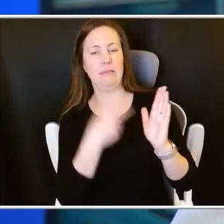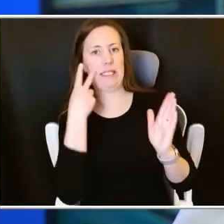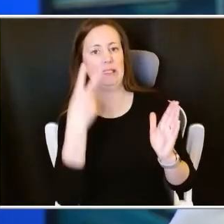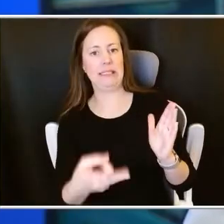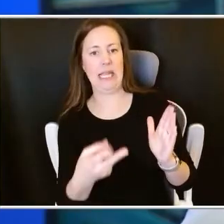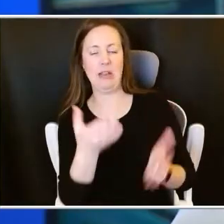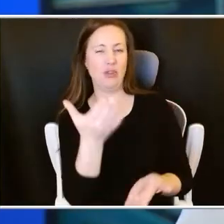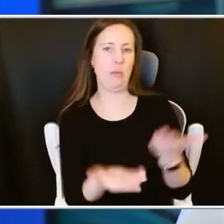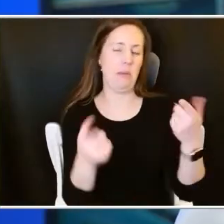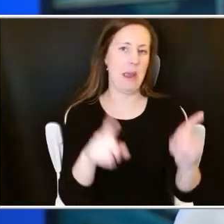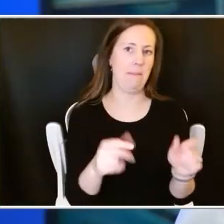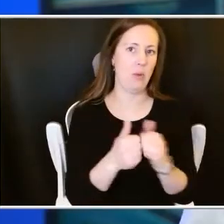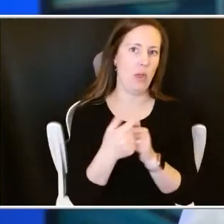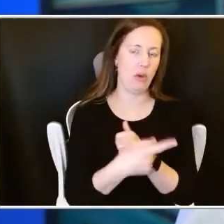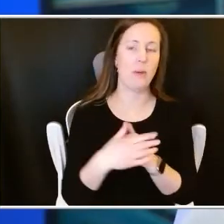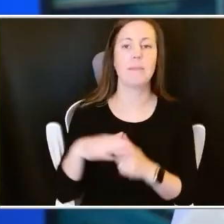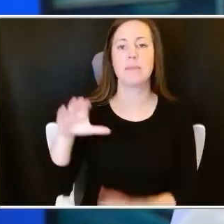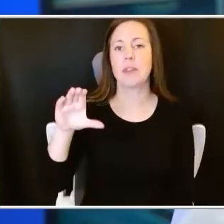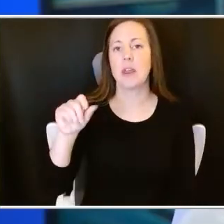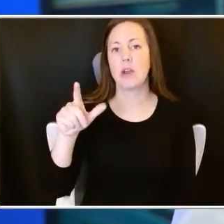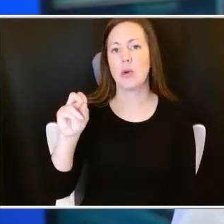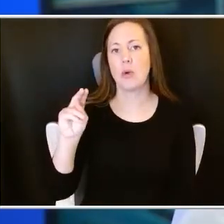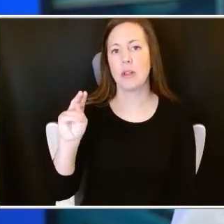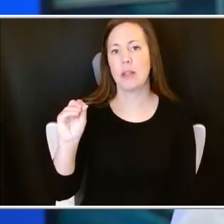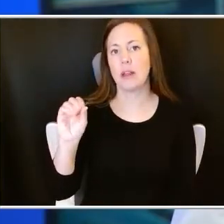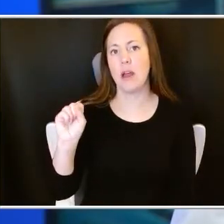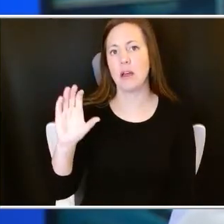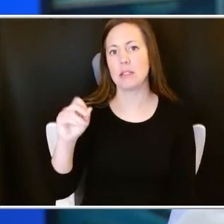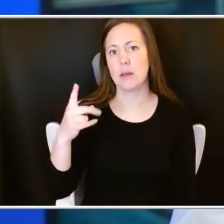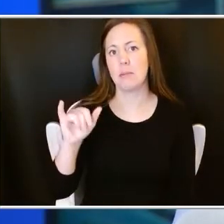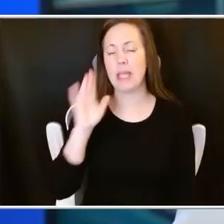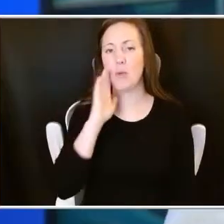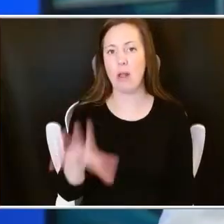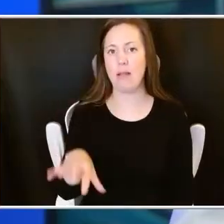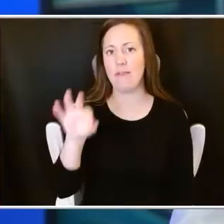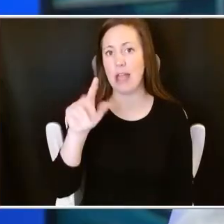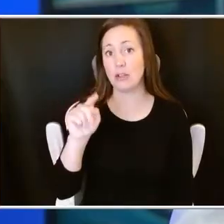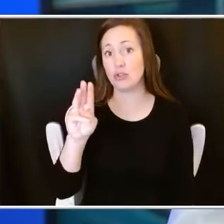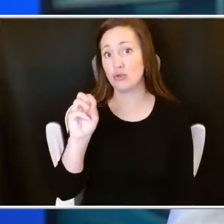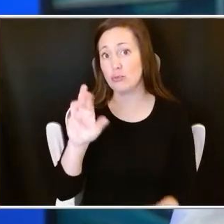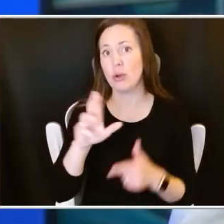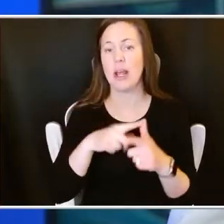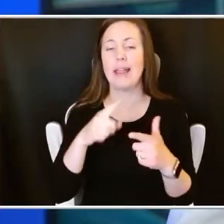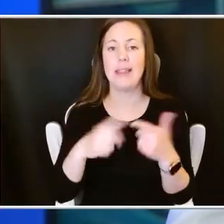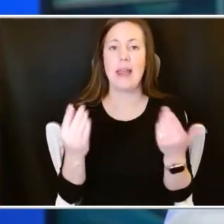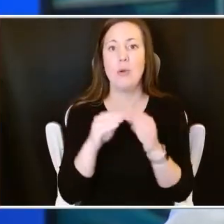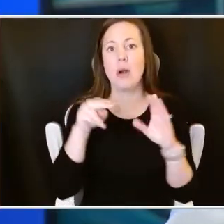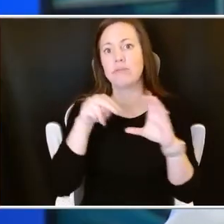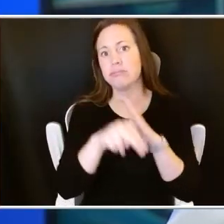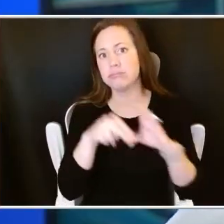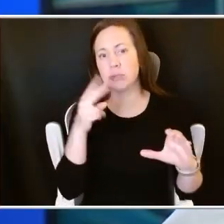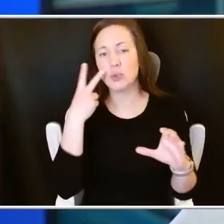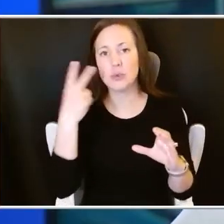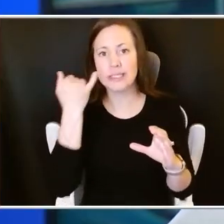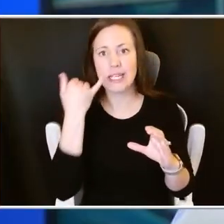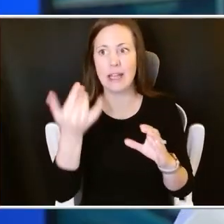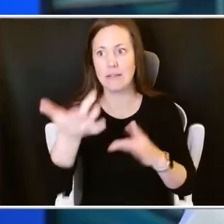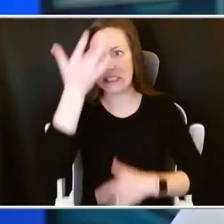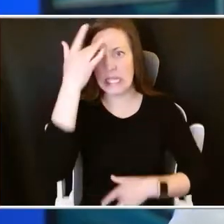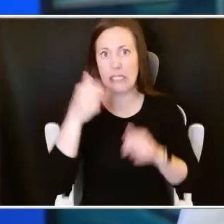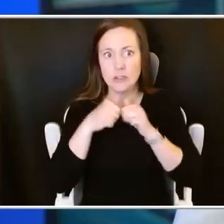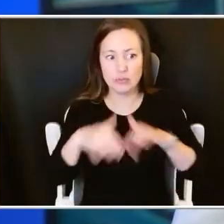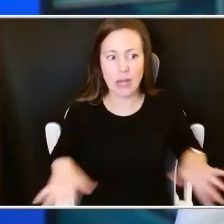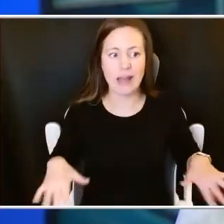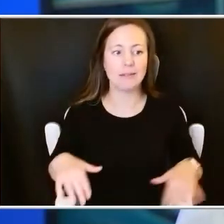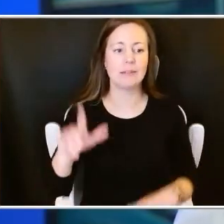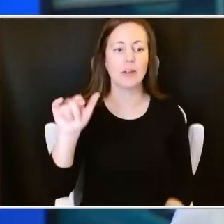The colonoscopy identifies the tumor, and then we do CT scans to identify any spread of the disease, be it to the liver, the lungs, but